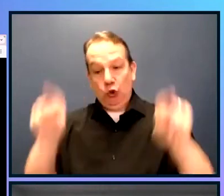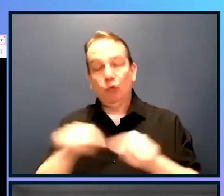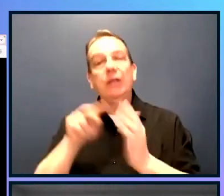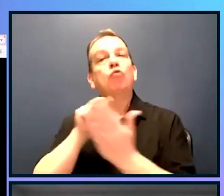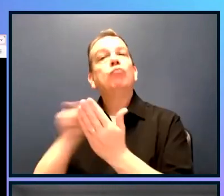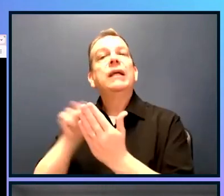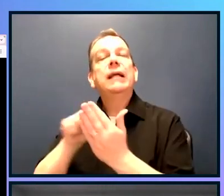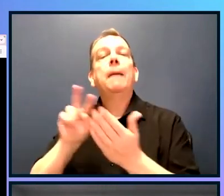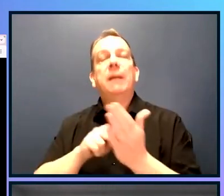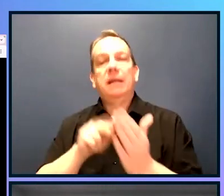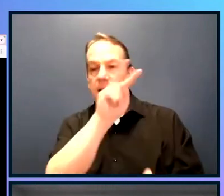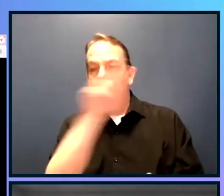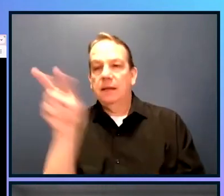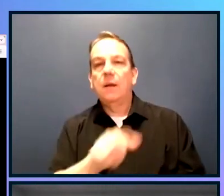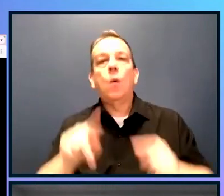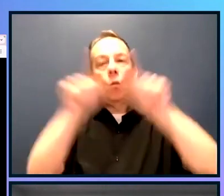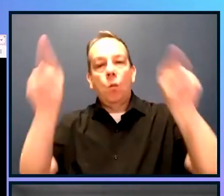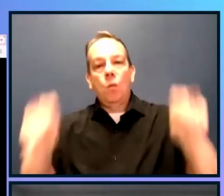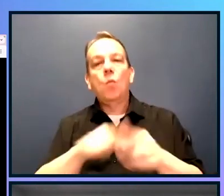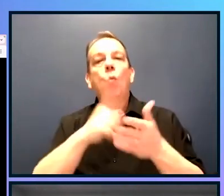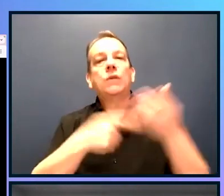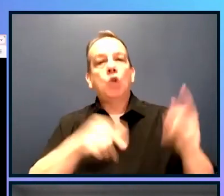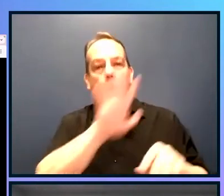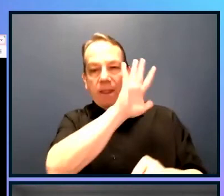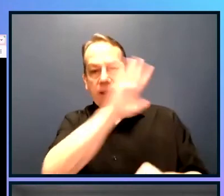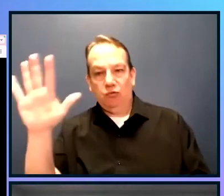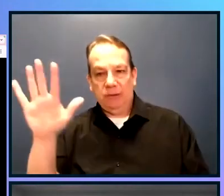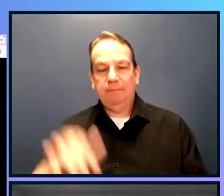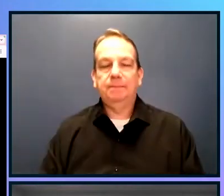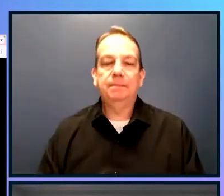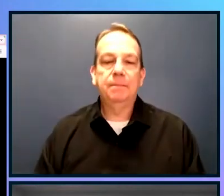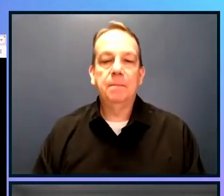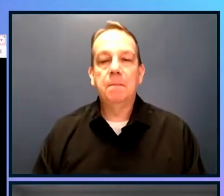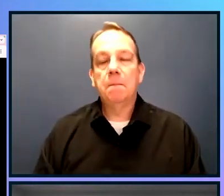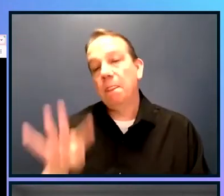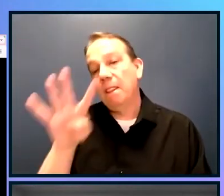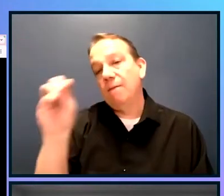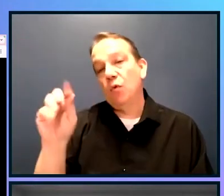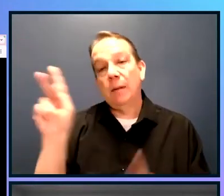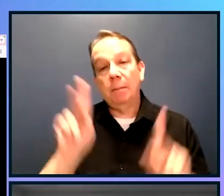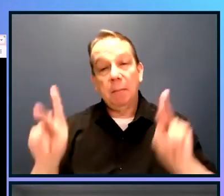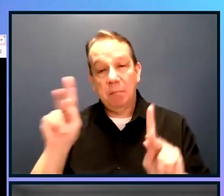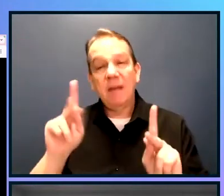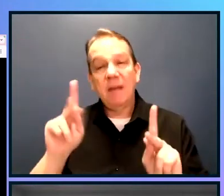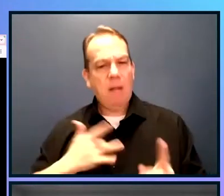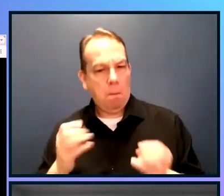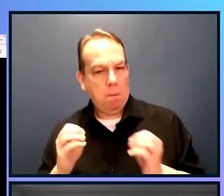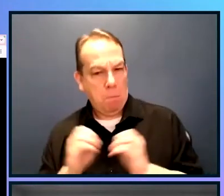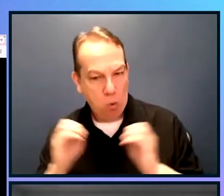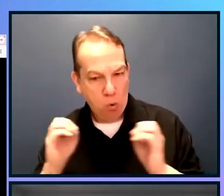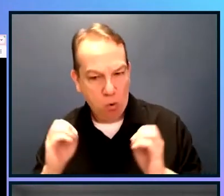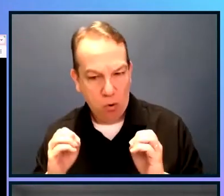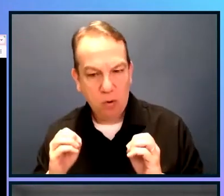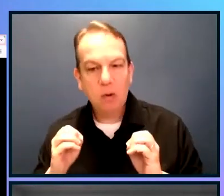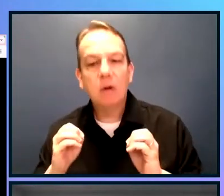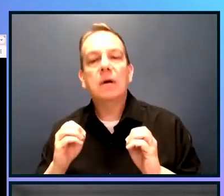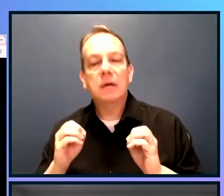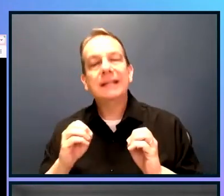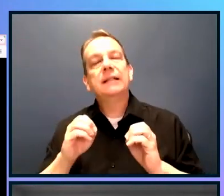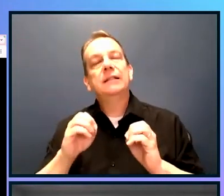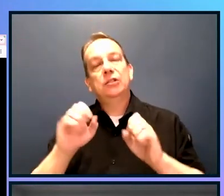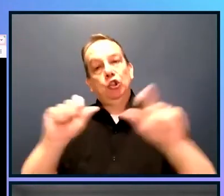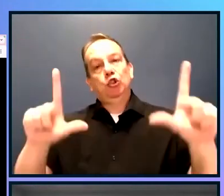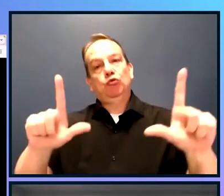to be read to the users. And 40% of participants said they felt more confident using screen